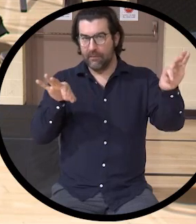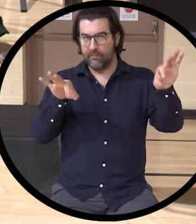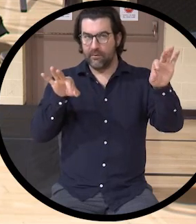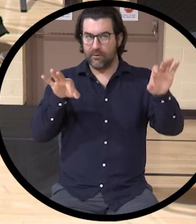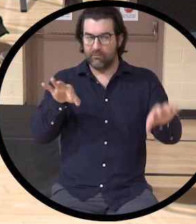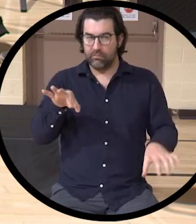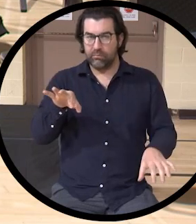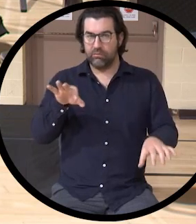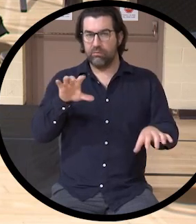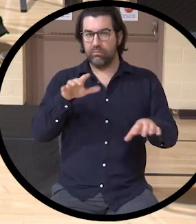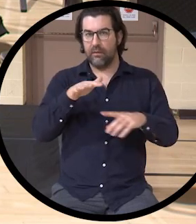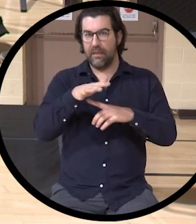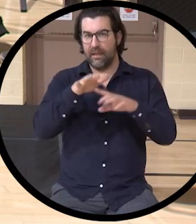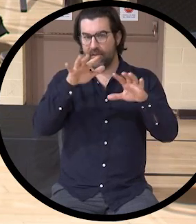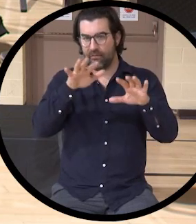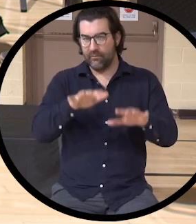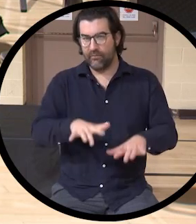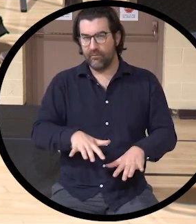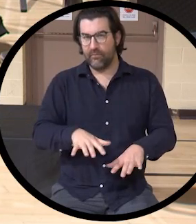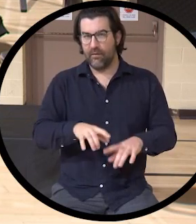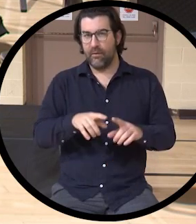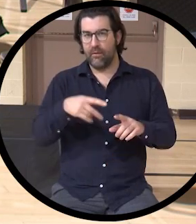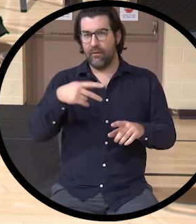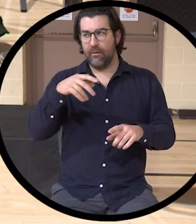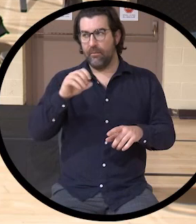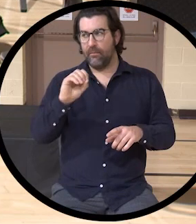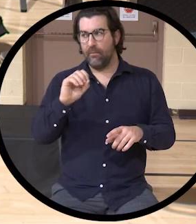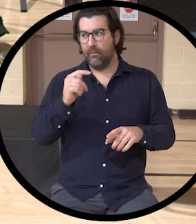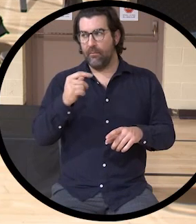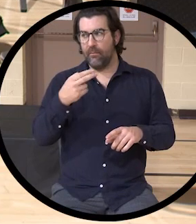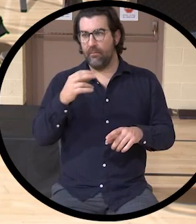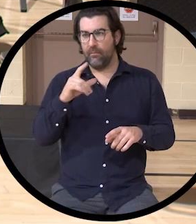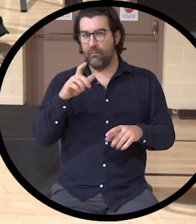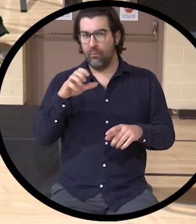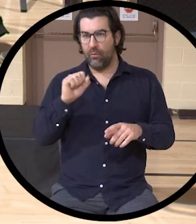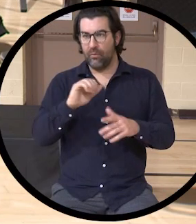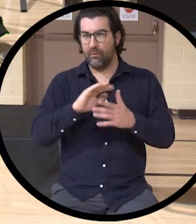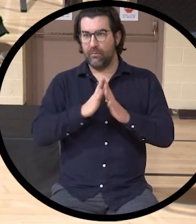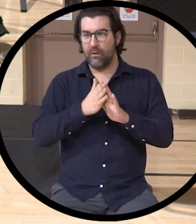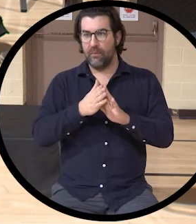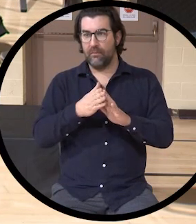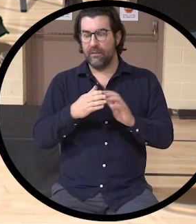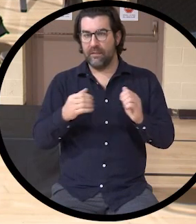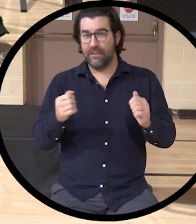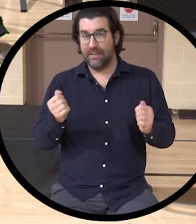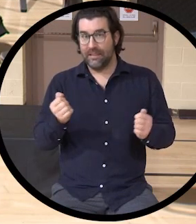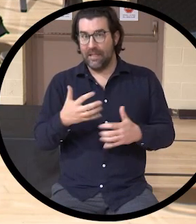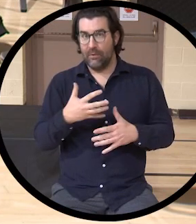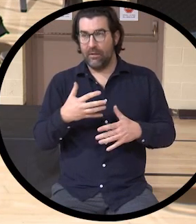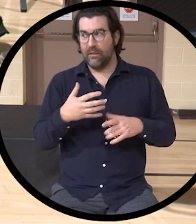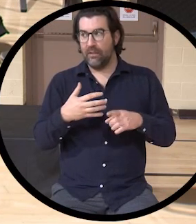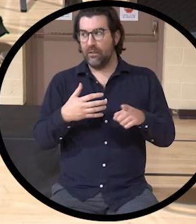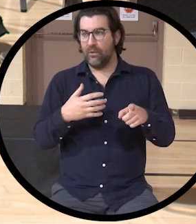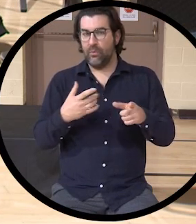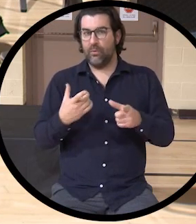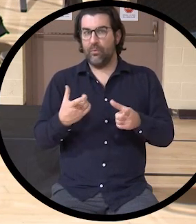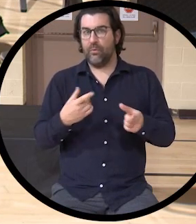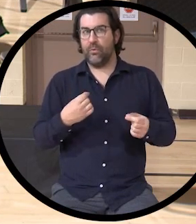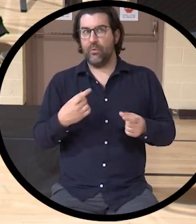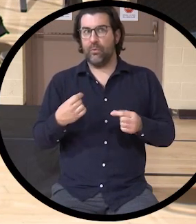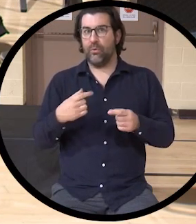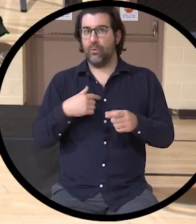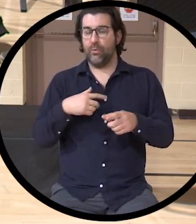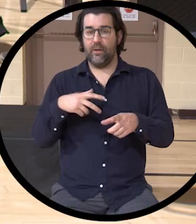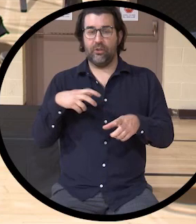whatever, that's one thing, but like the potholes get scary, and all of a sudden you're like, what do I do? Do I just